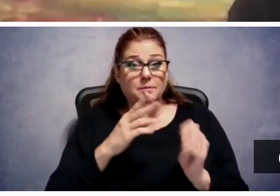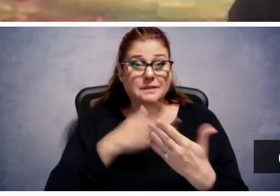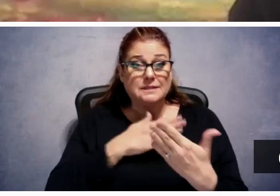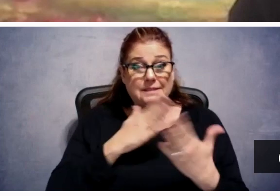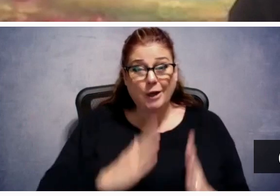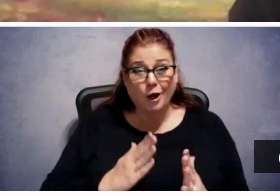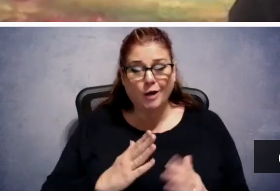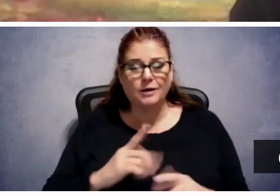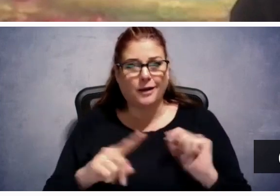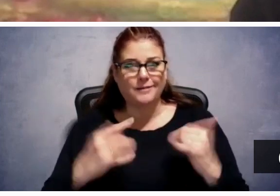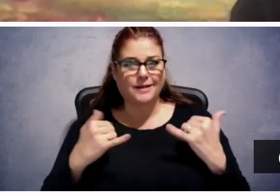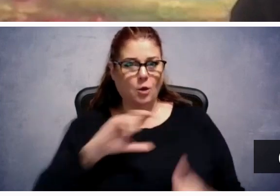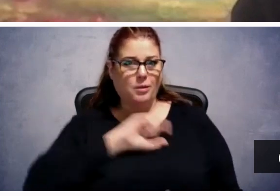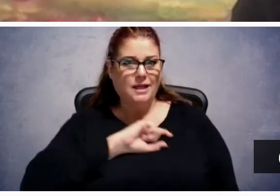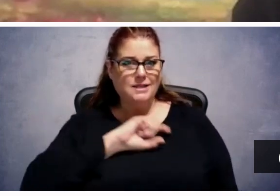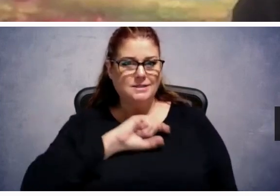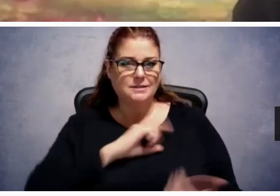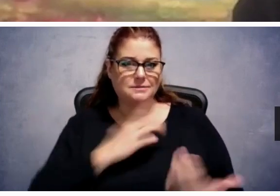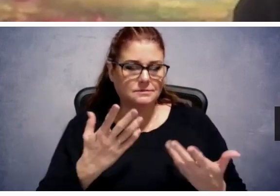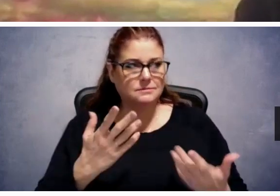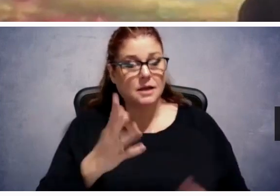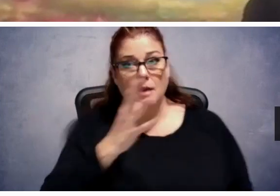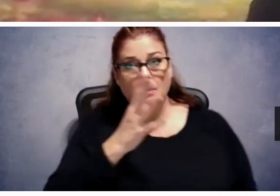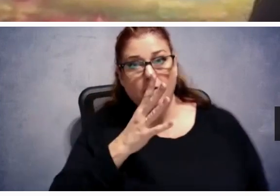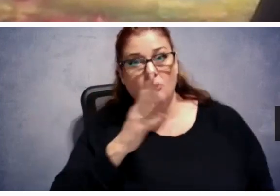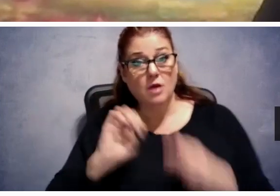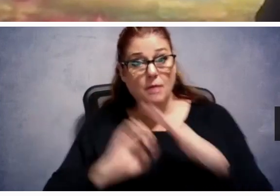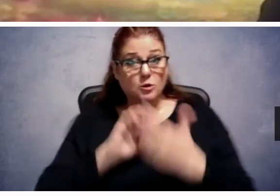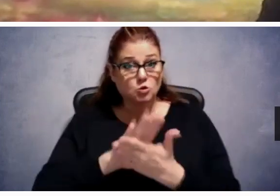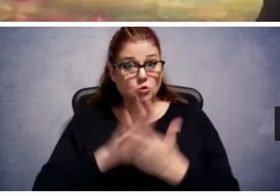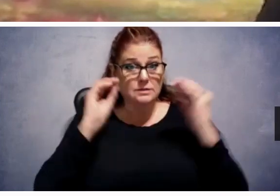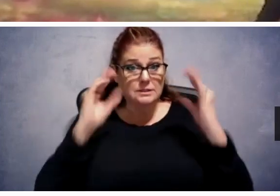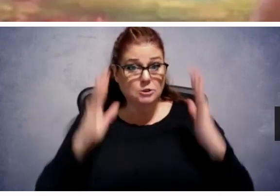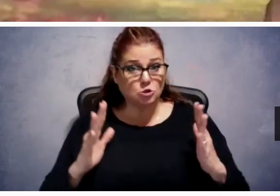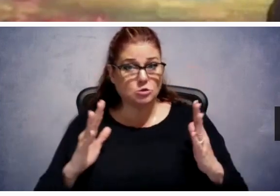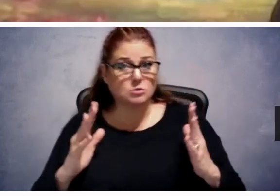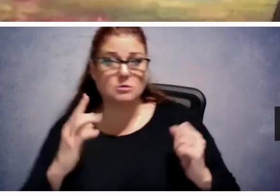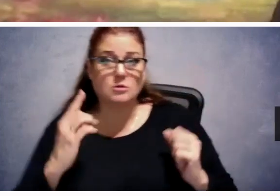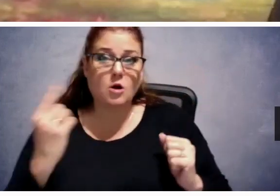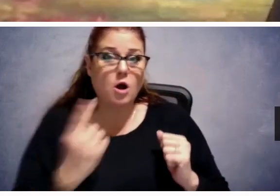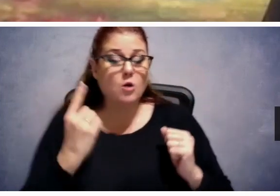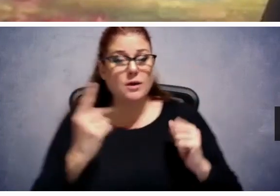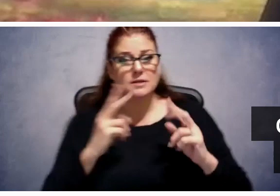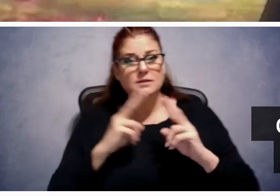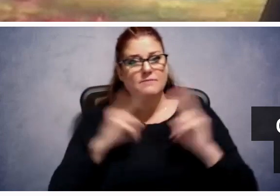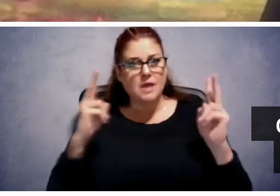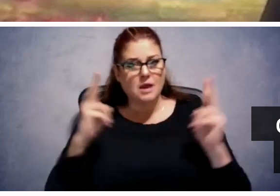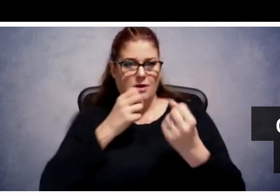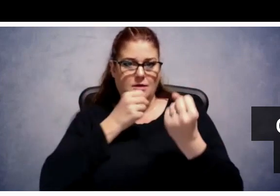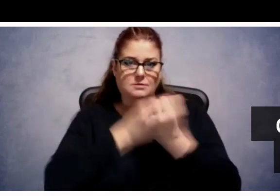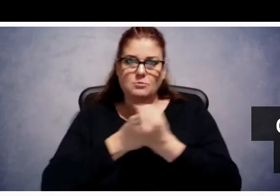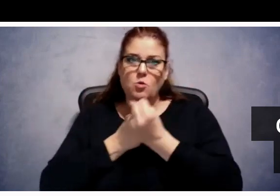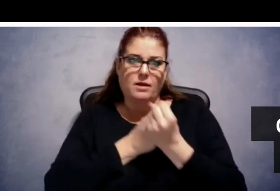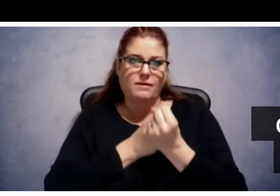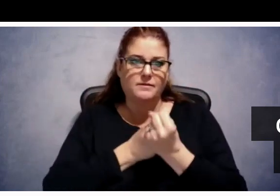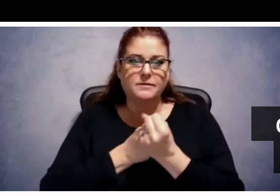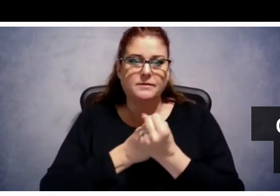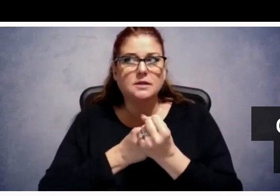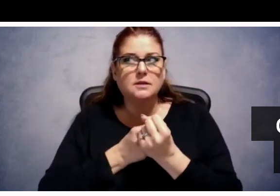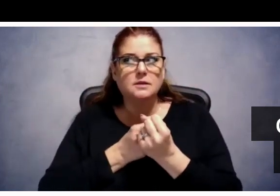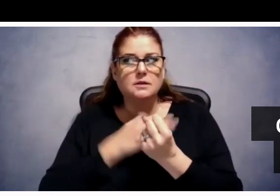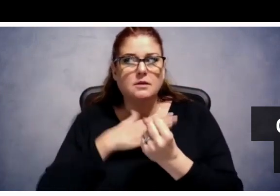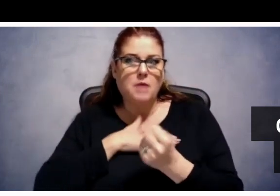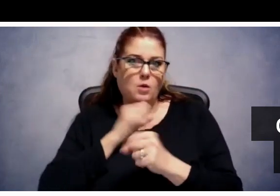and my mother is an elementary school teacher, and they've just always been very supportive of the work